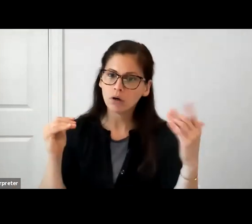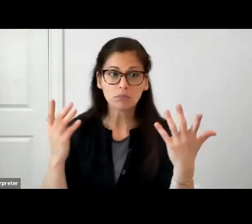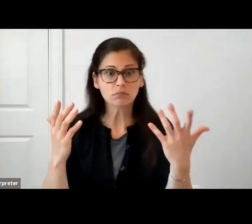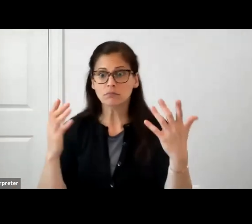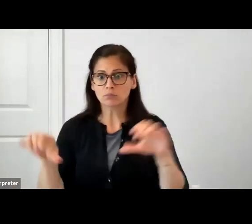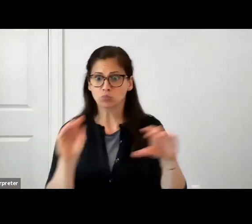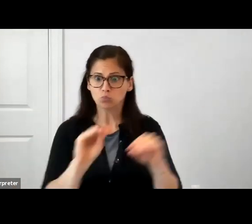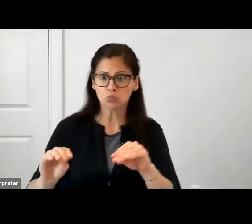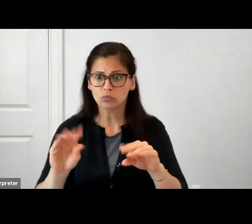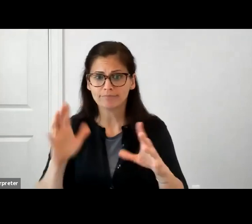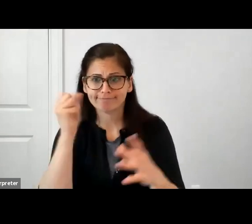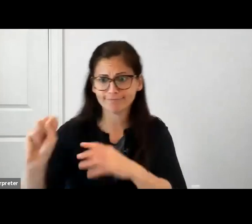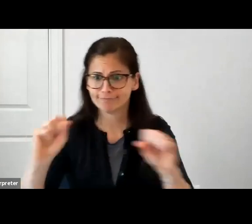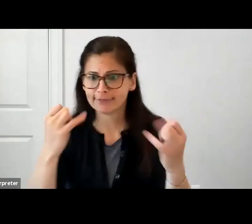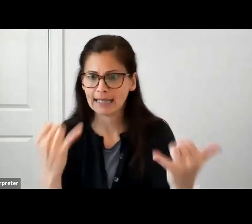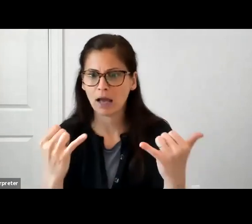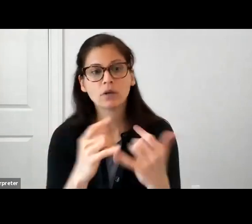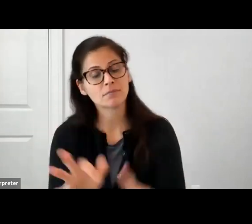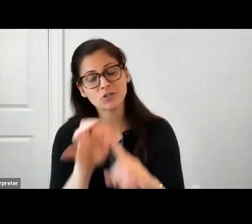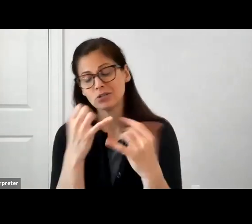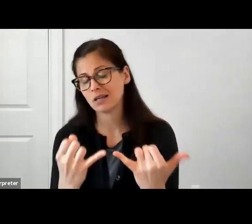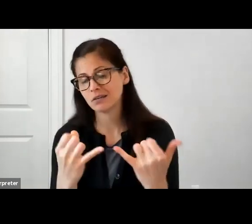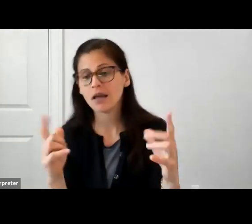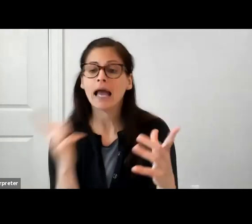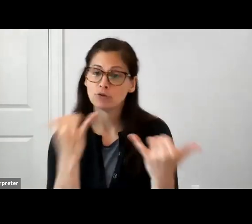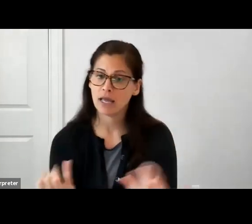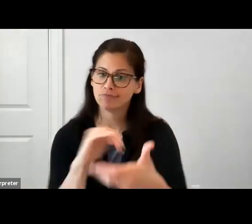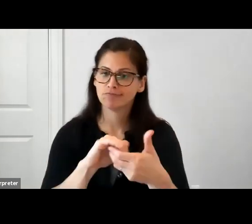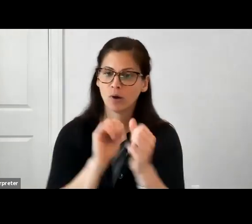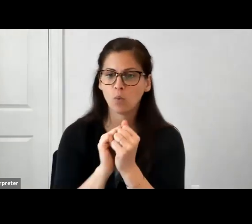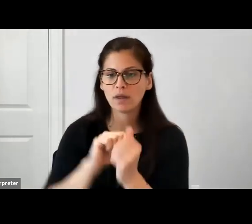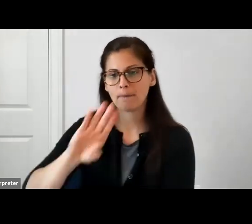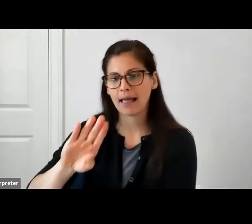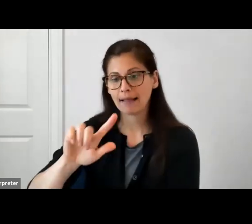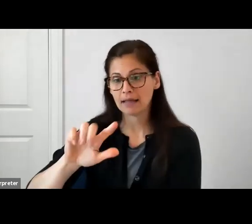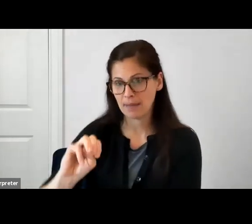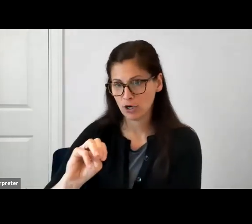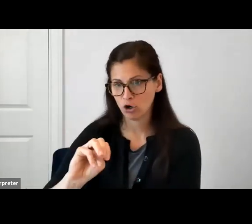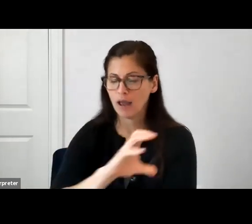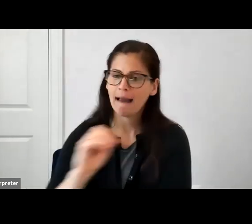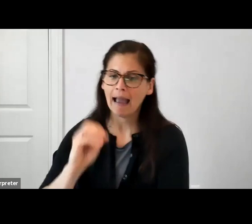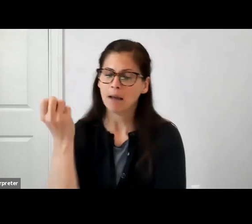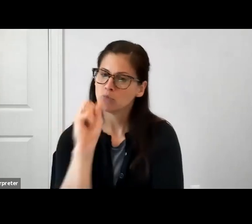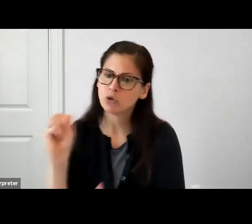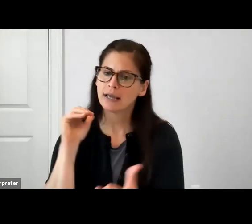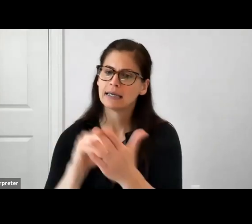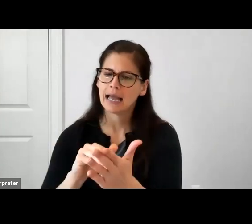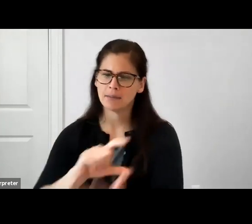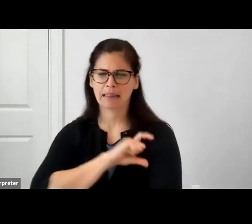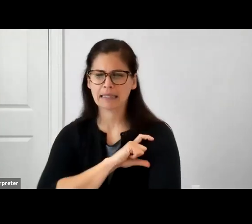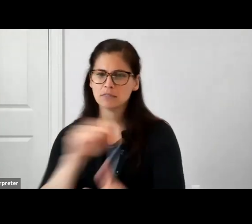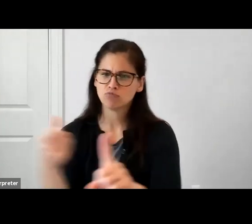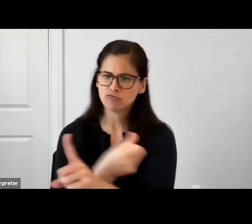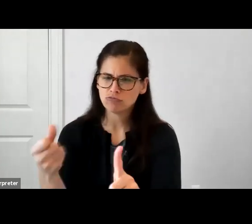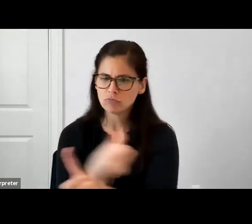these. Today, in solidarity with Black Lives Matter and the global protests against police brutality, we ask you to take a moment